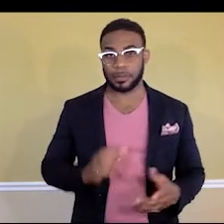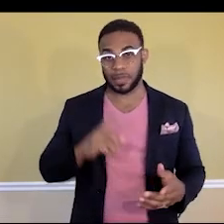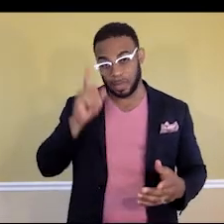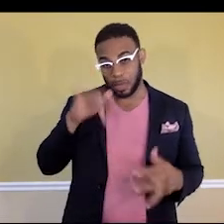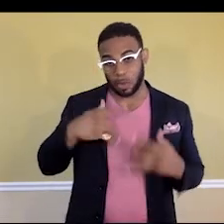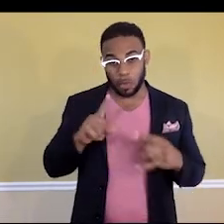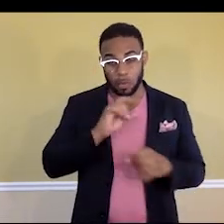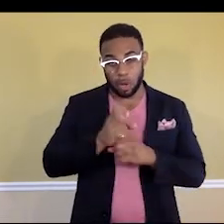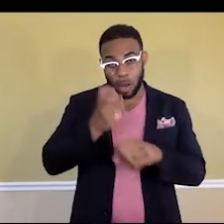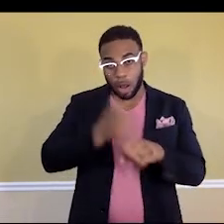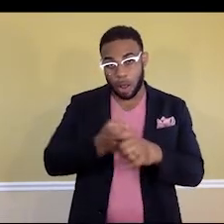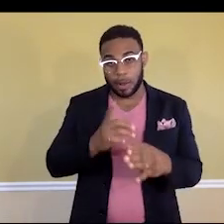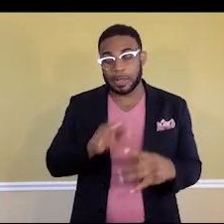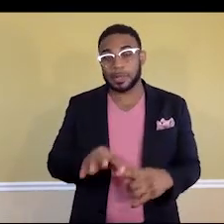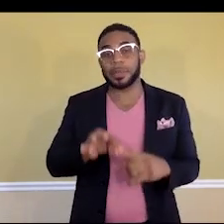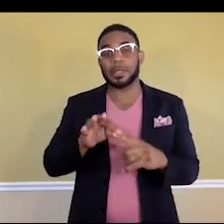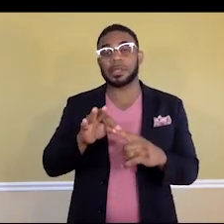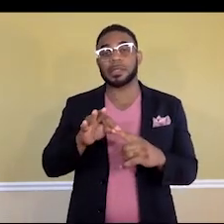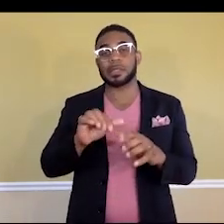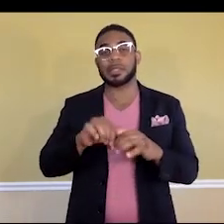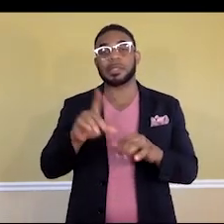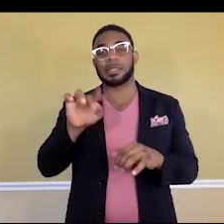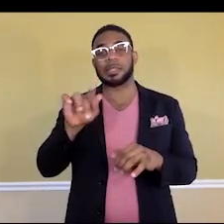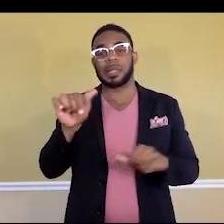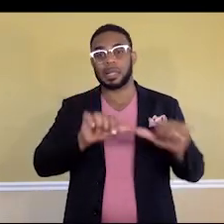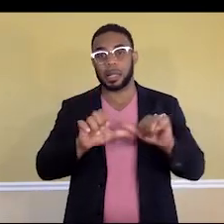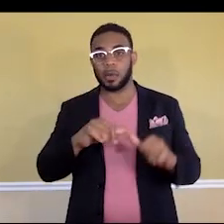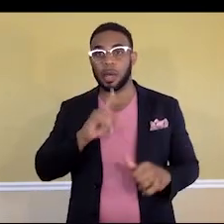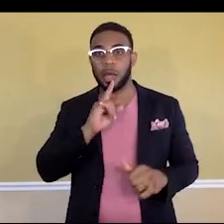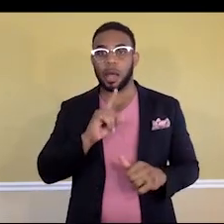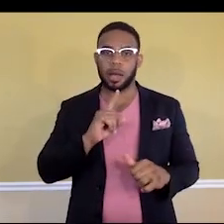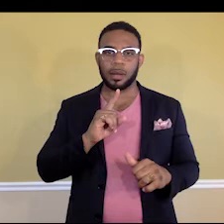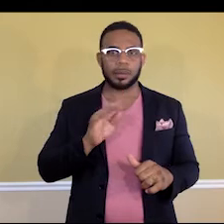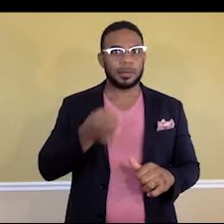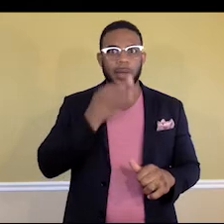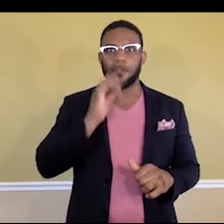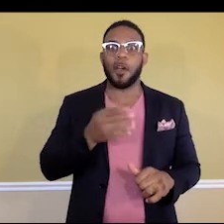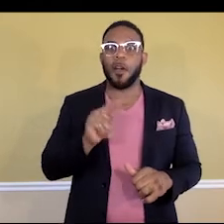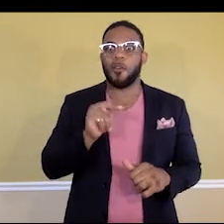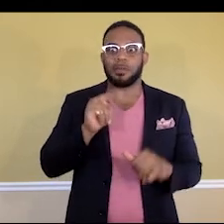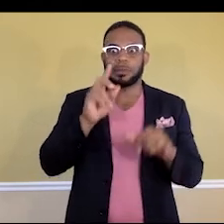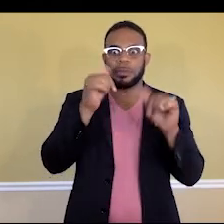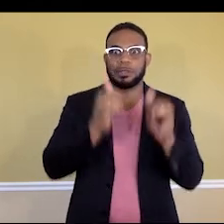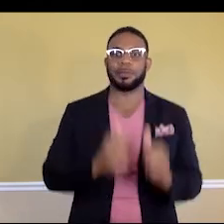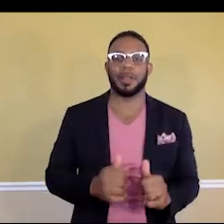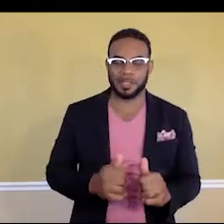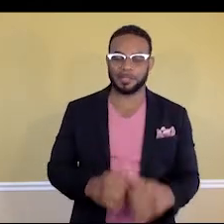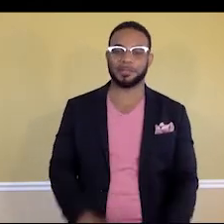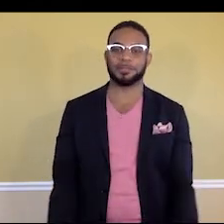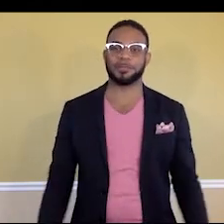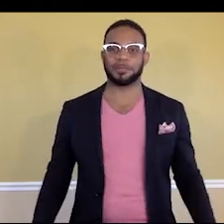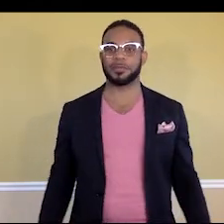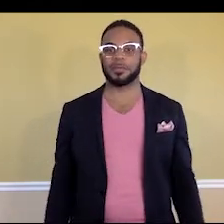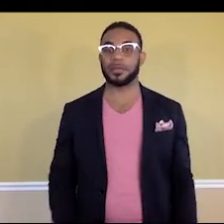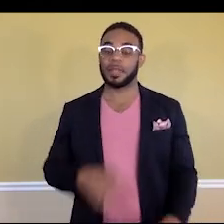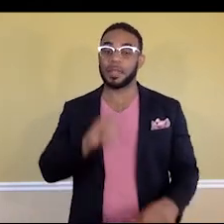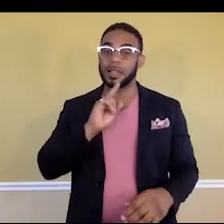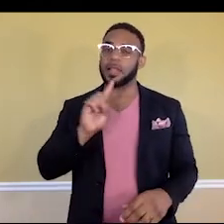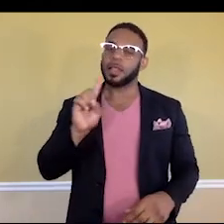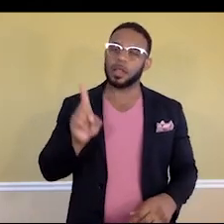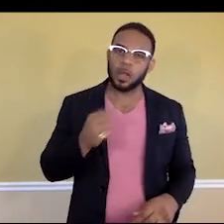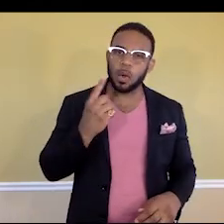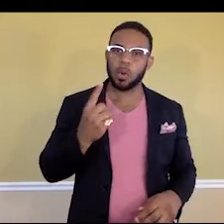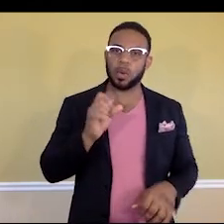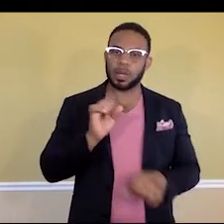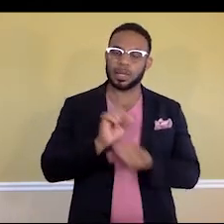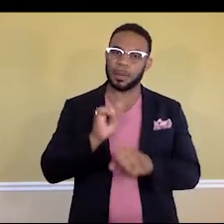think what's really hard here is, especially as data scientists, we are masters of our own demise. It is the